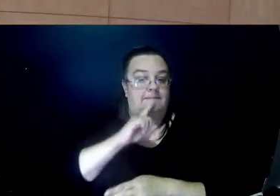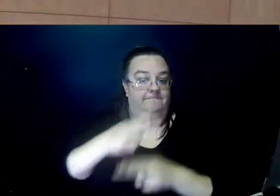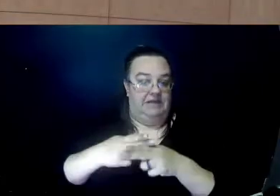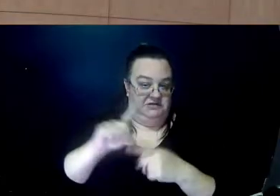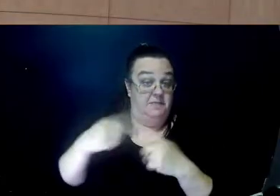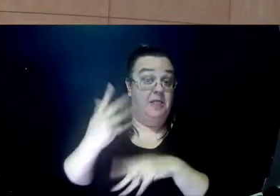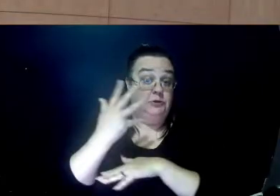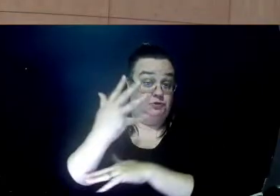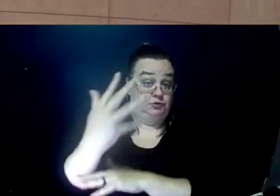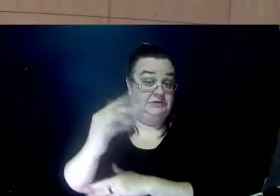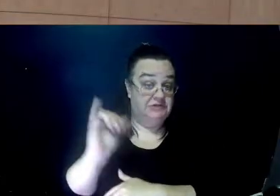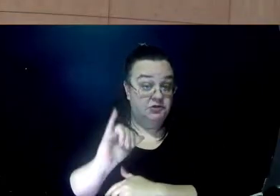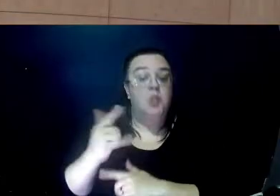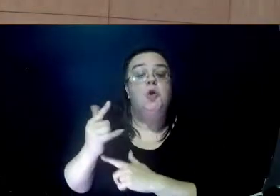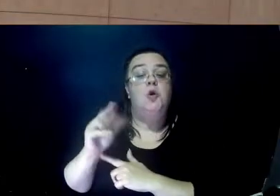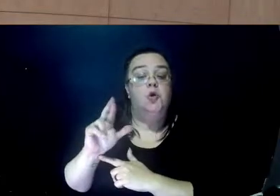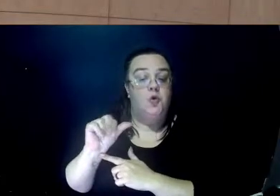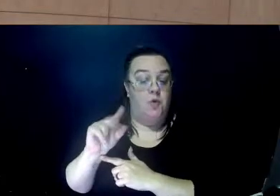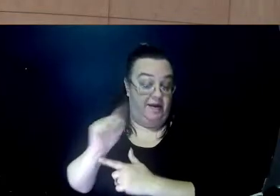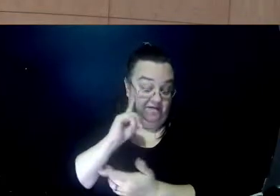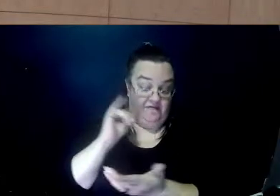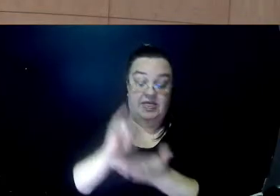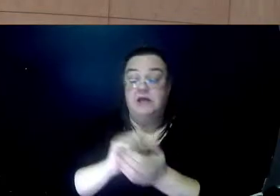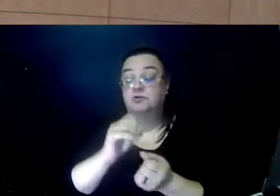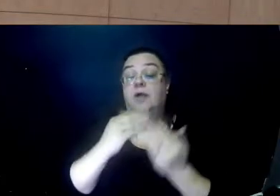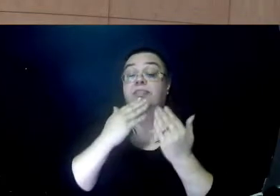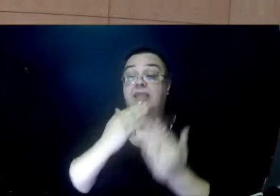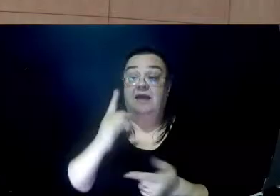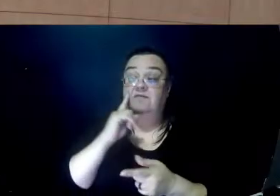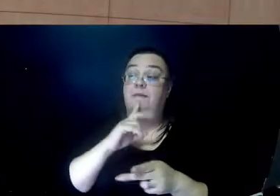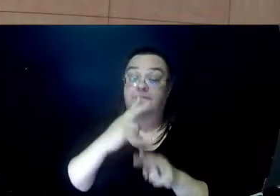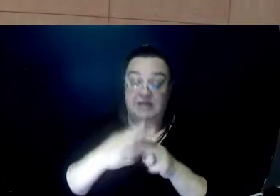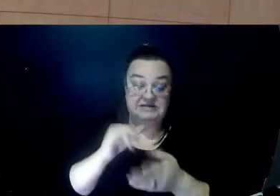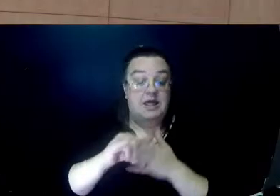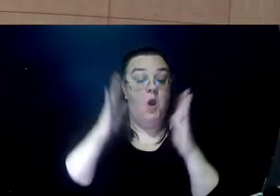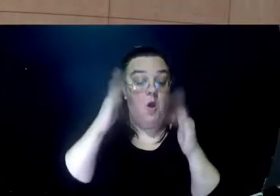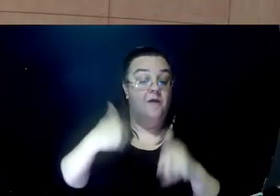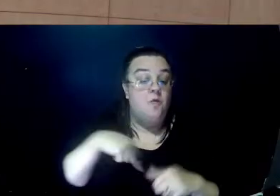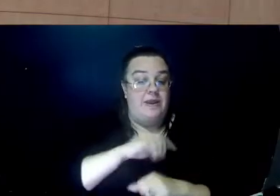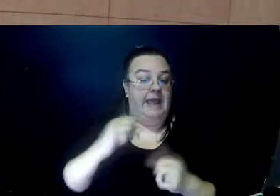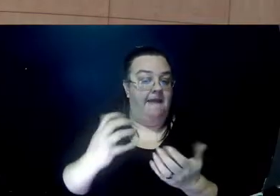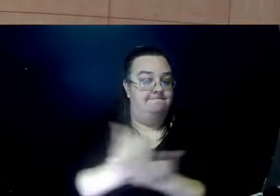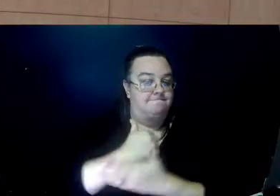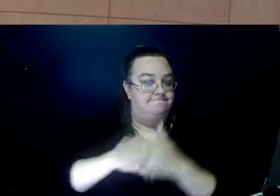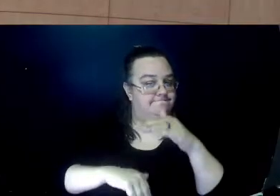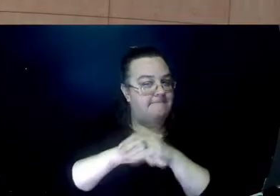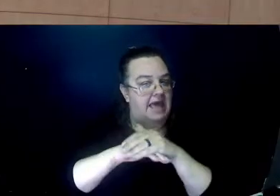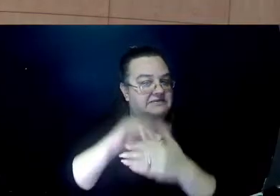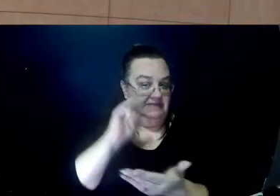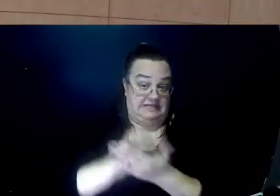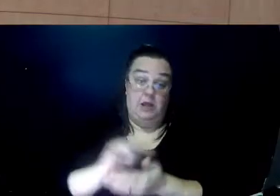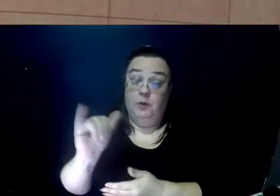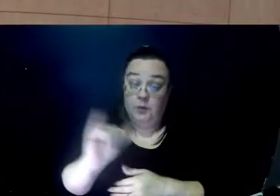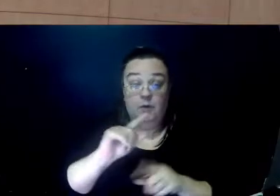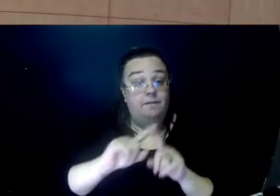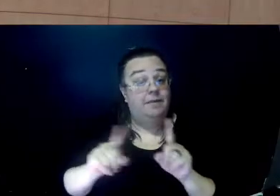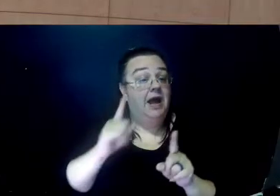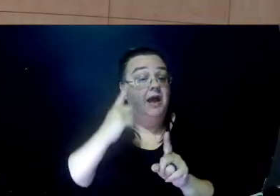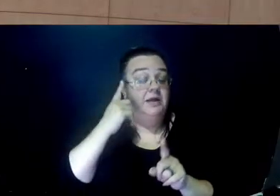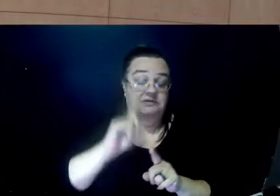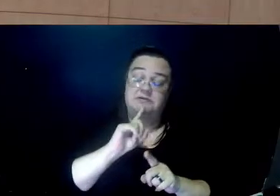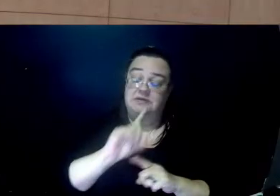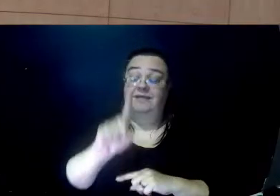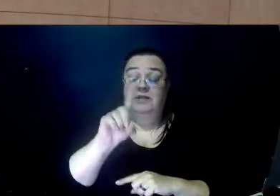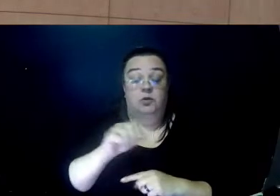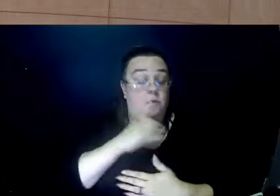well, the grant for that. So thank you for mentioning that. Hope we can maximize that as well. But we definitely